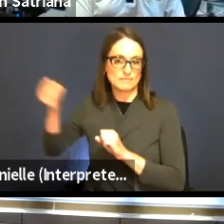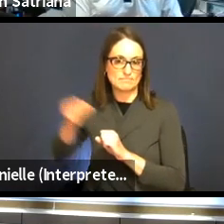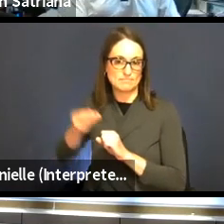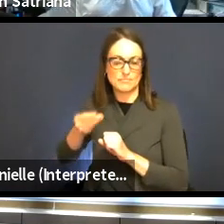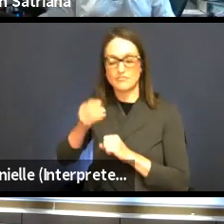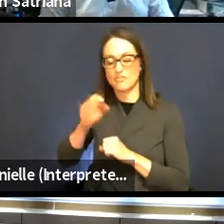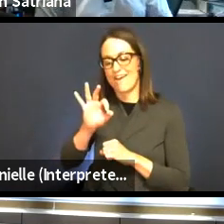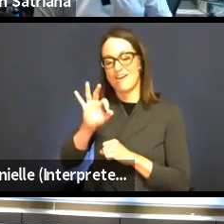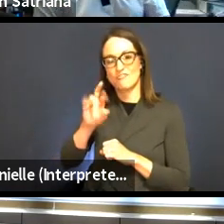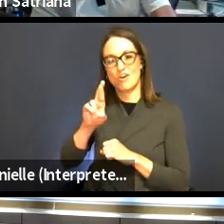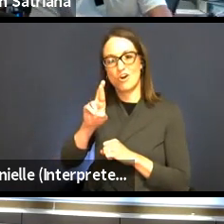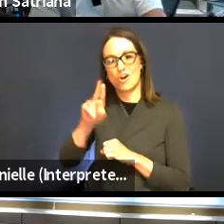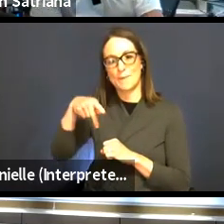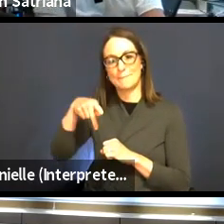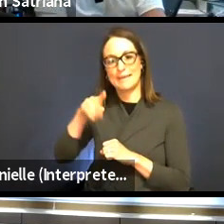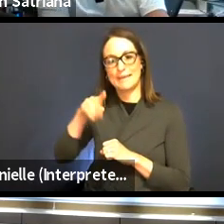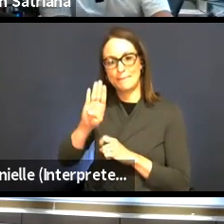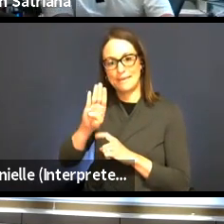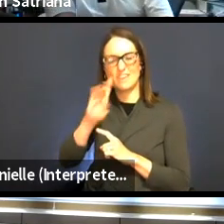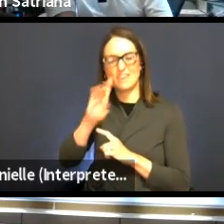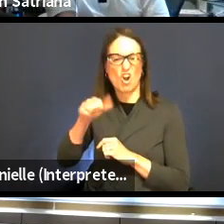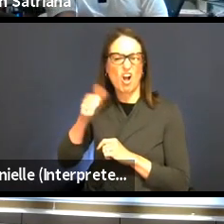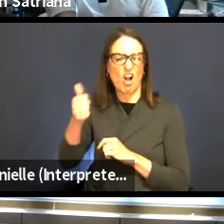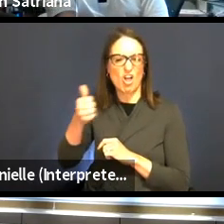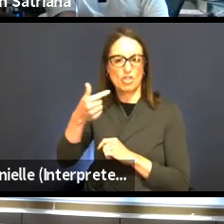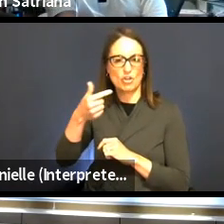award processes.